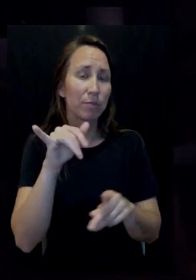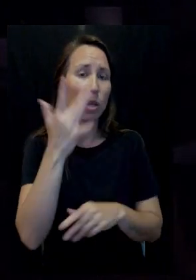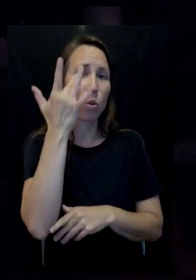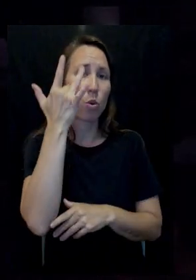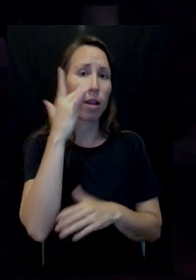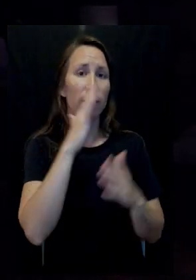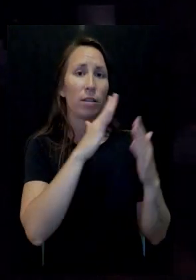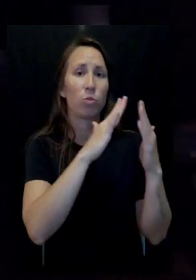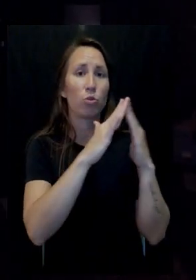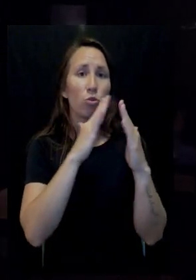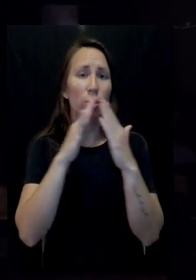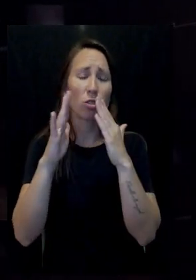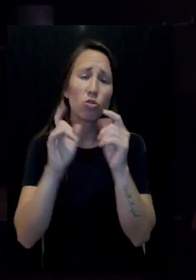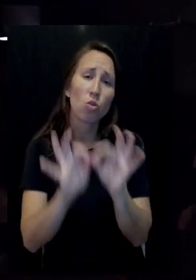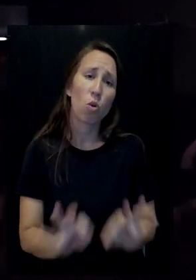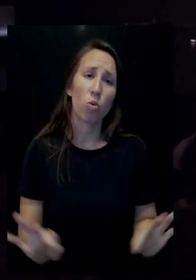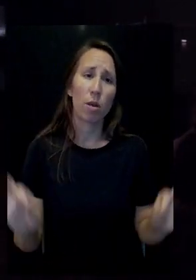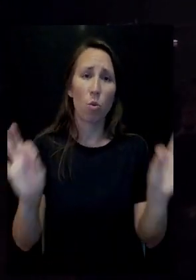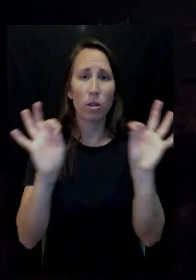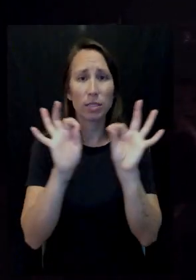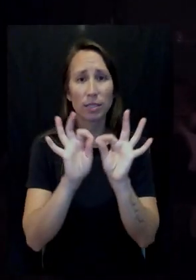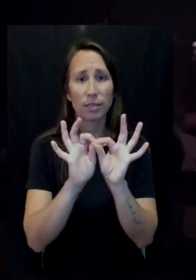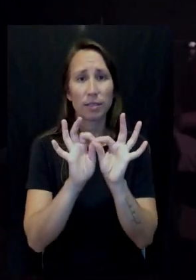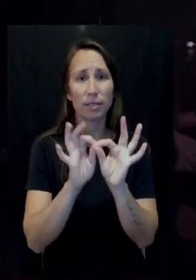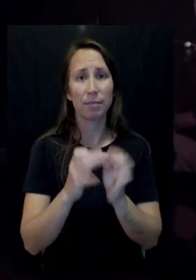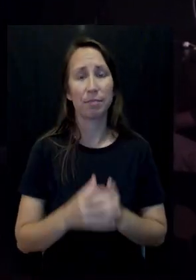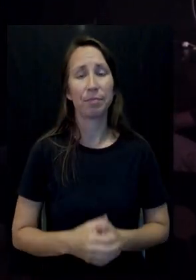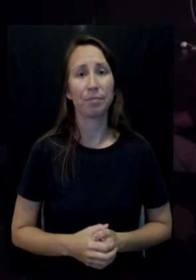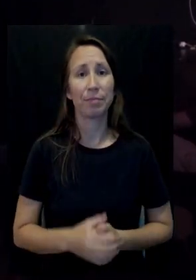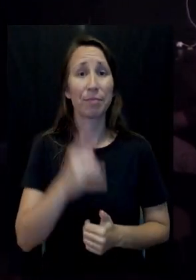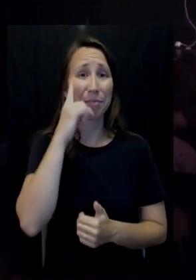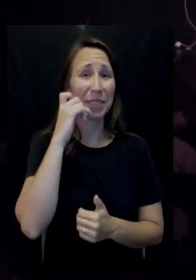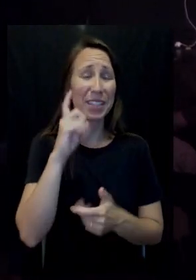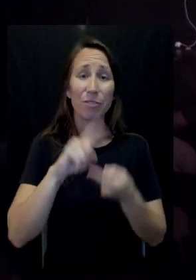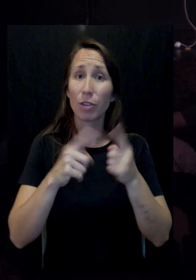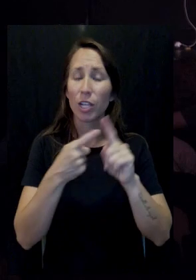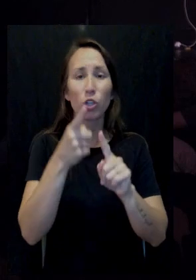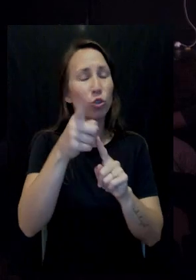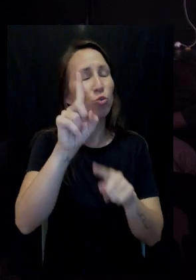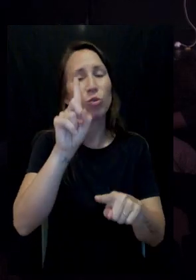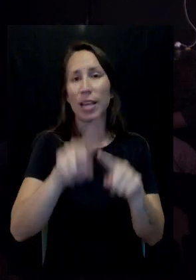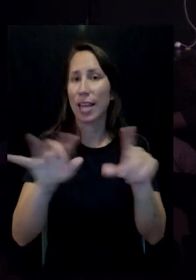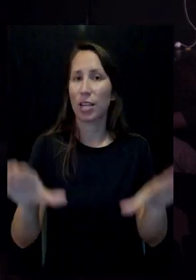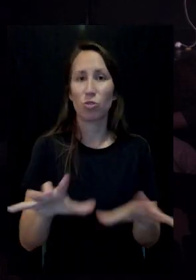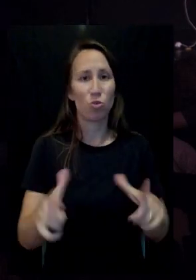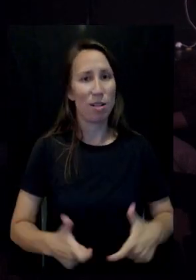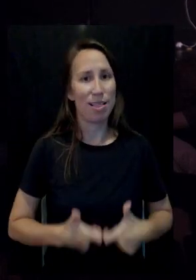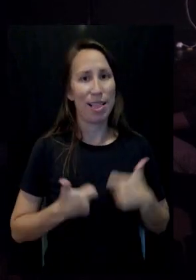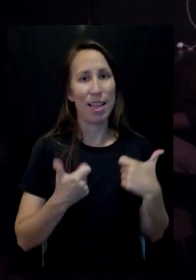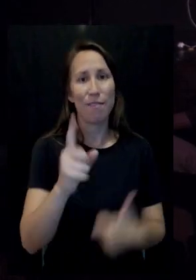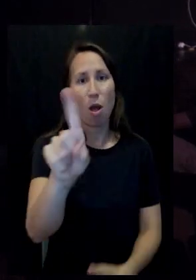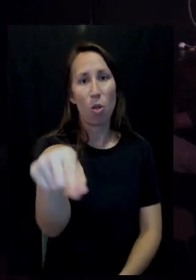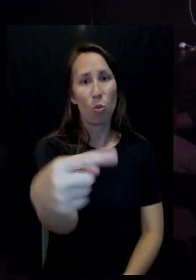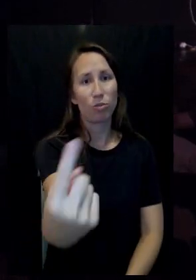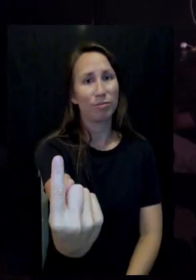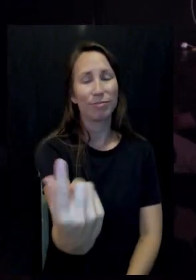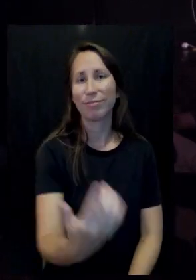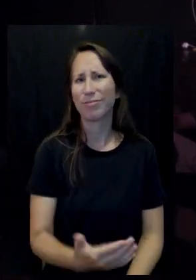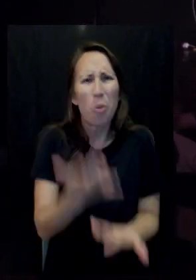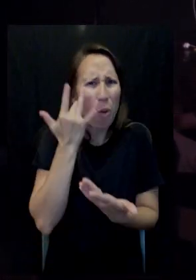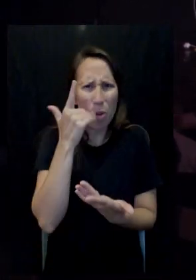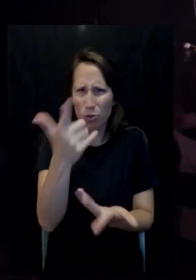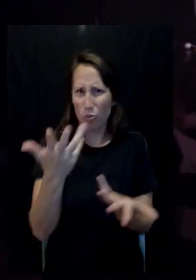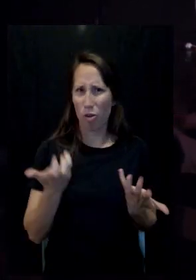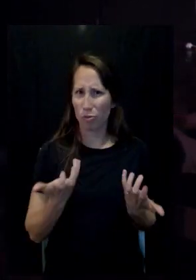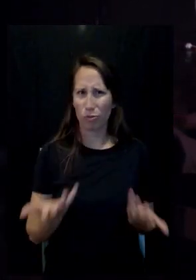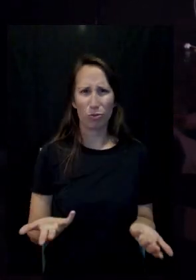why community is so important. Because friend, you cannot do life alone.